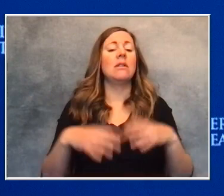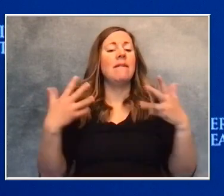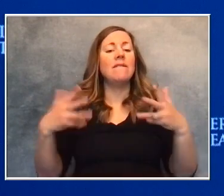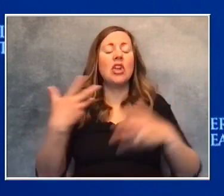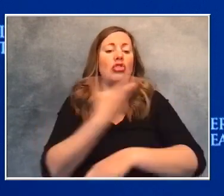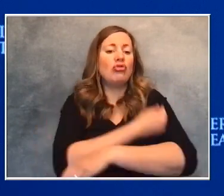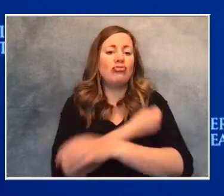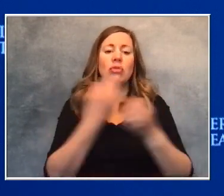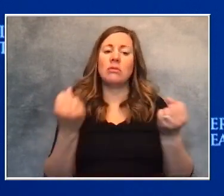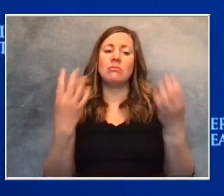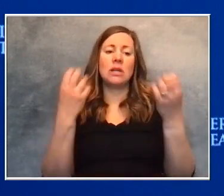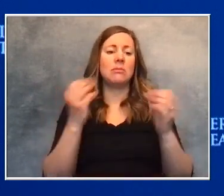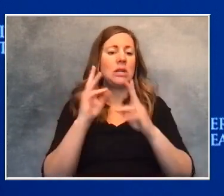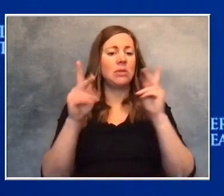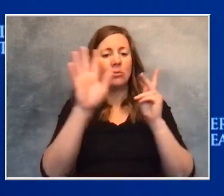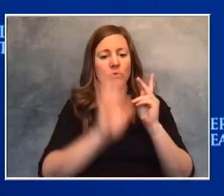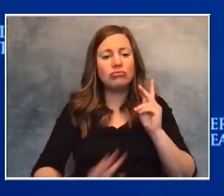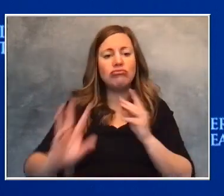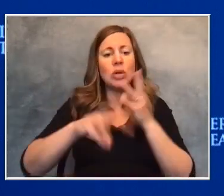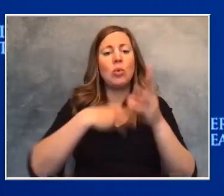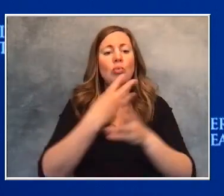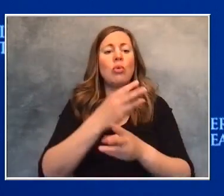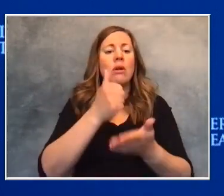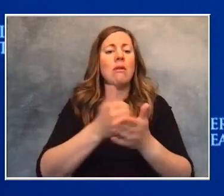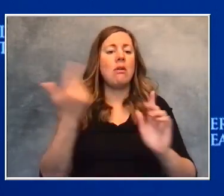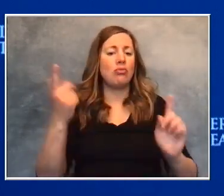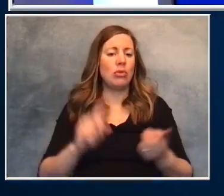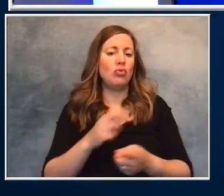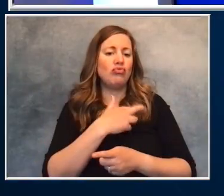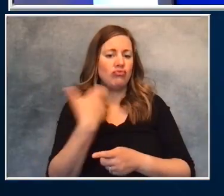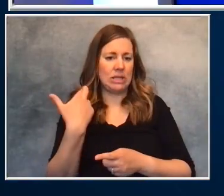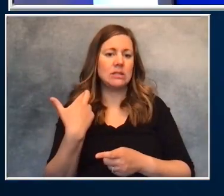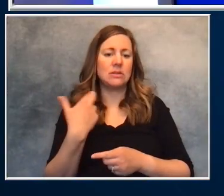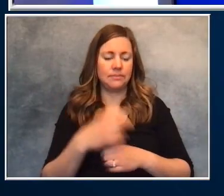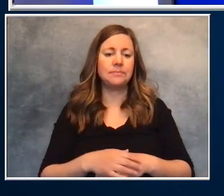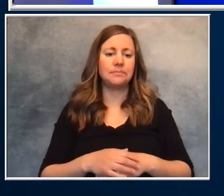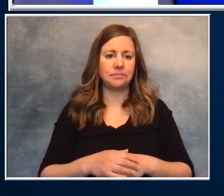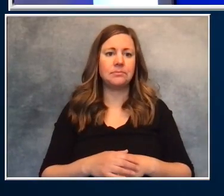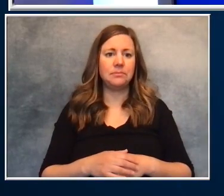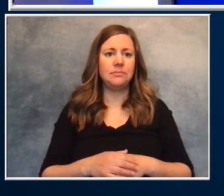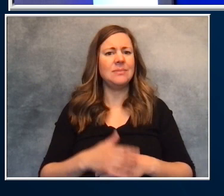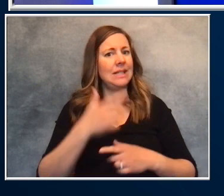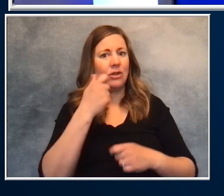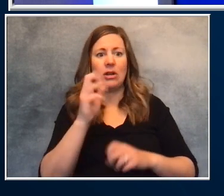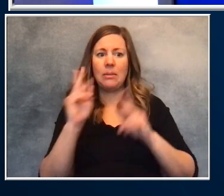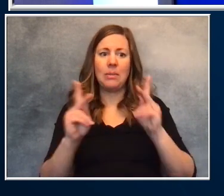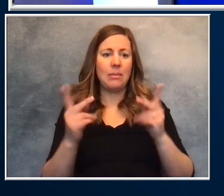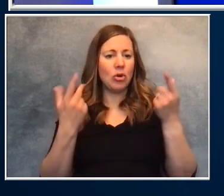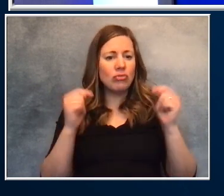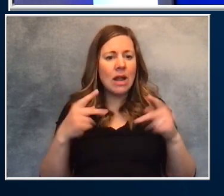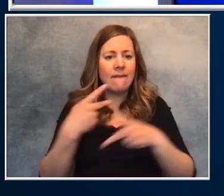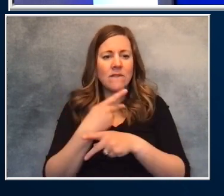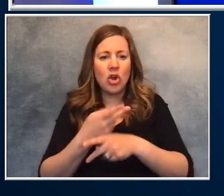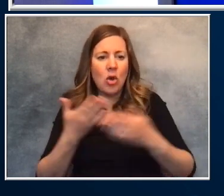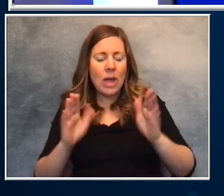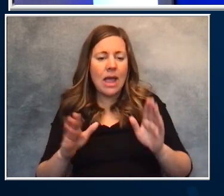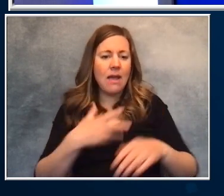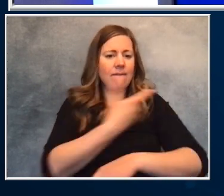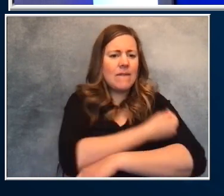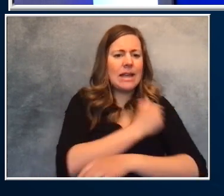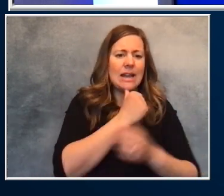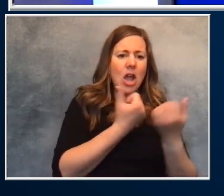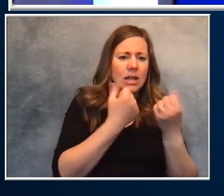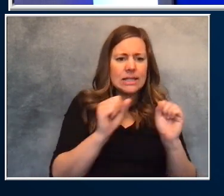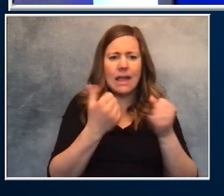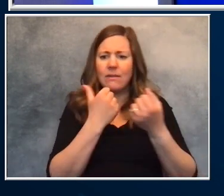they can also help reduce your risk of getting long COVID. Yeah, it's interesting to me. People keep trying to find ways the vaccines aren't safe, and I'm like,